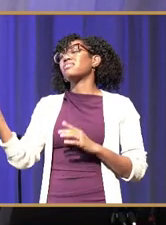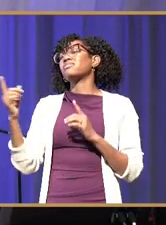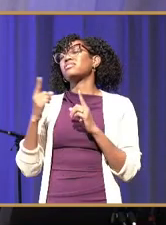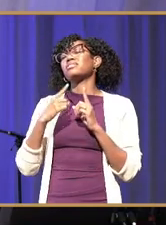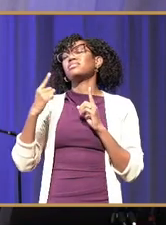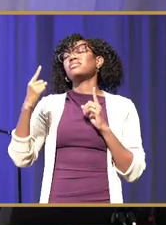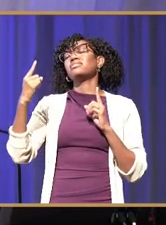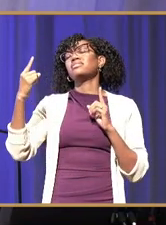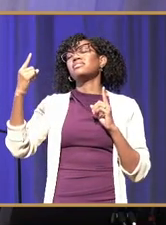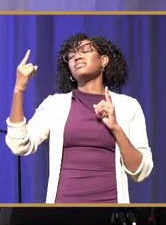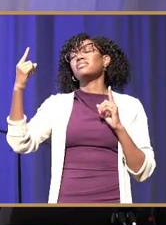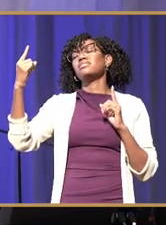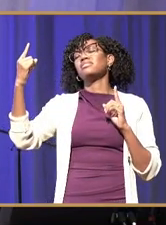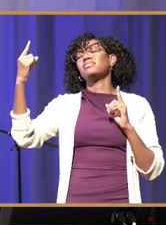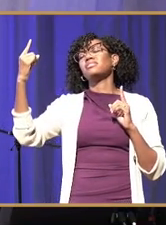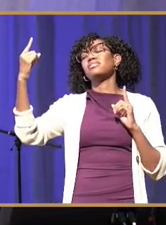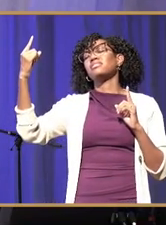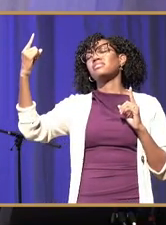leave me.